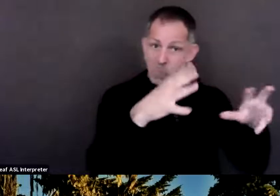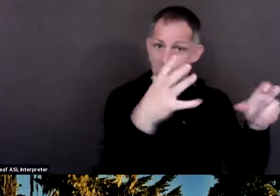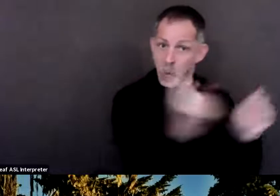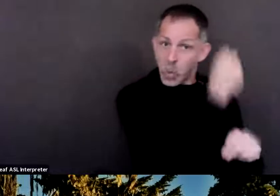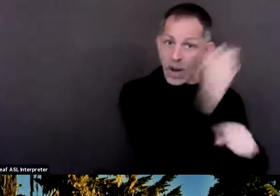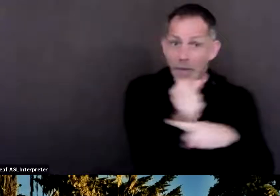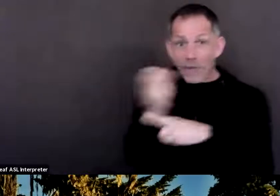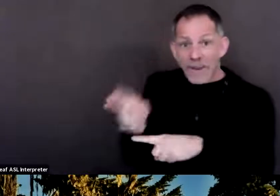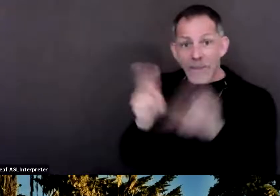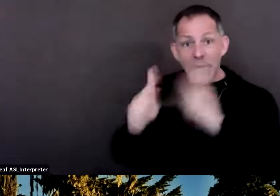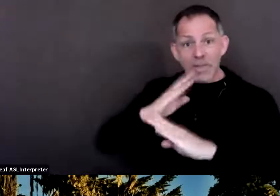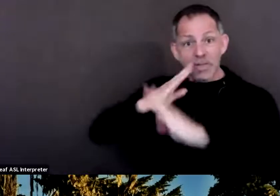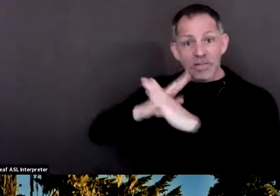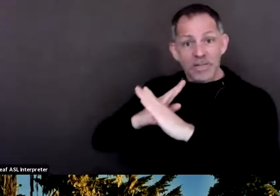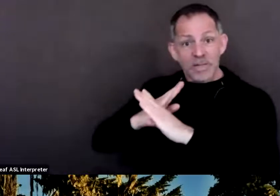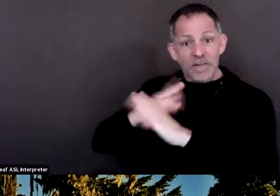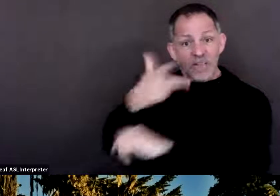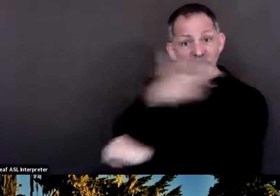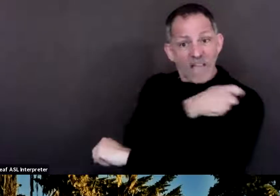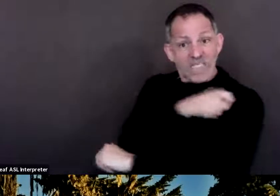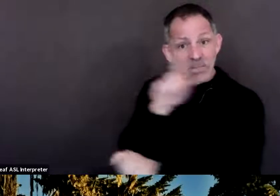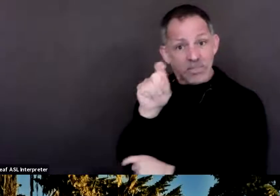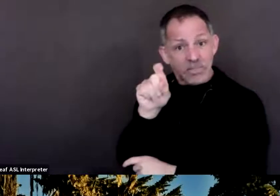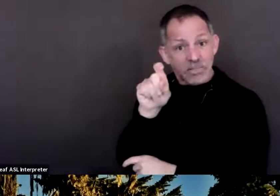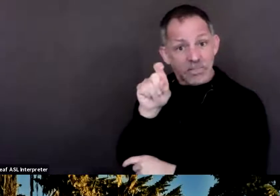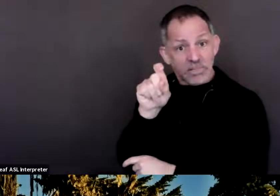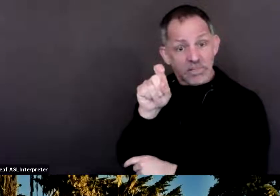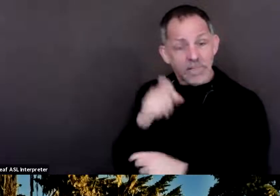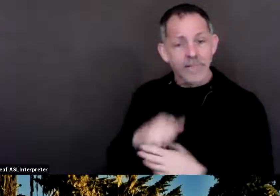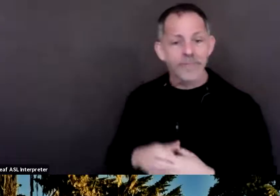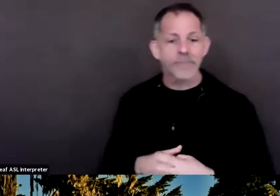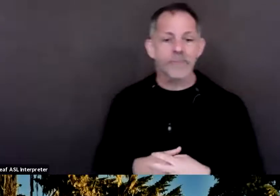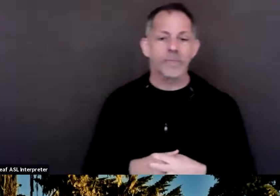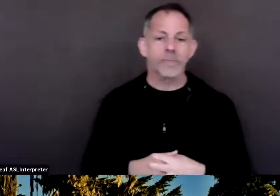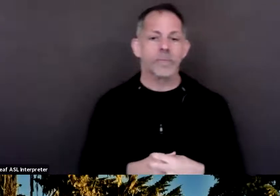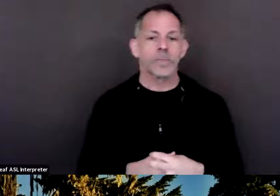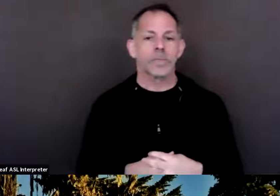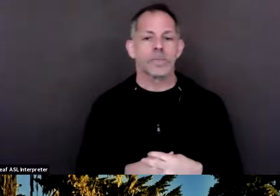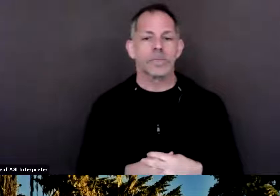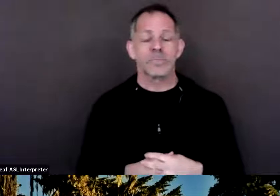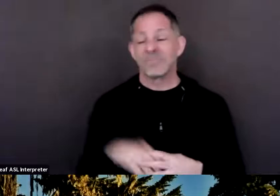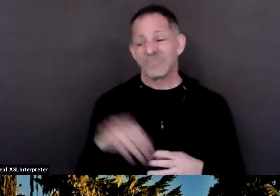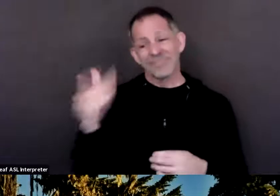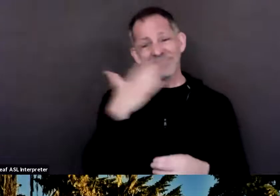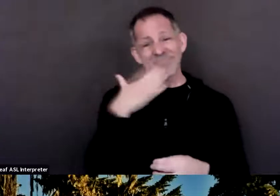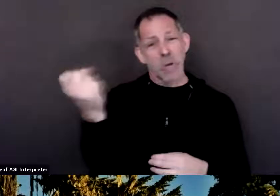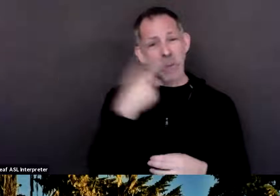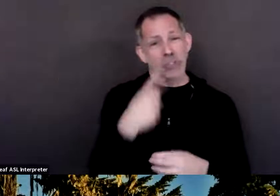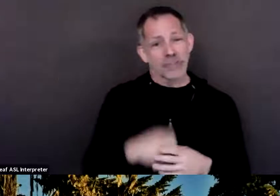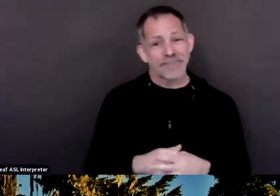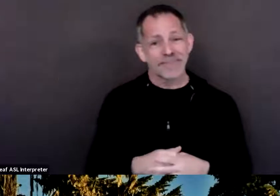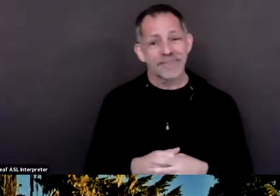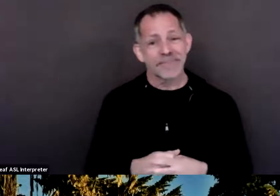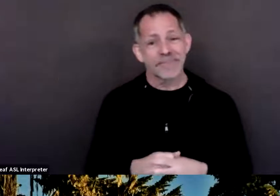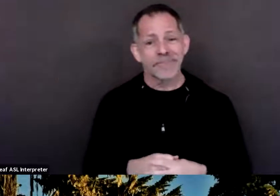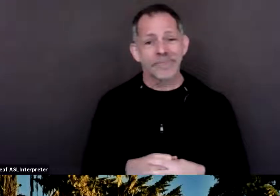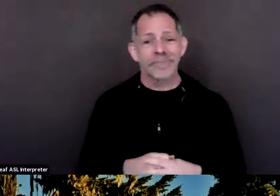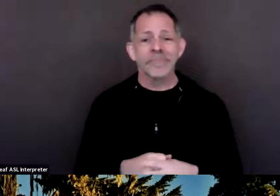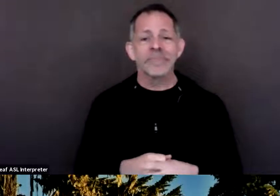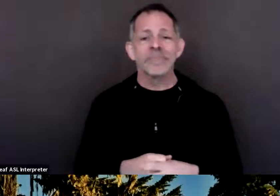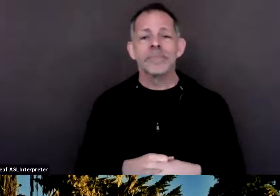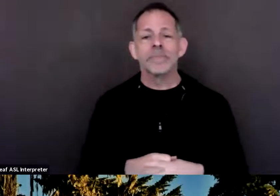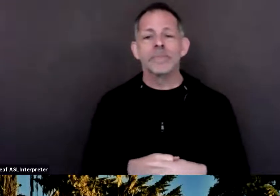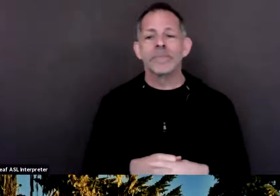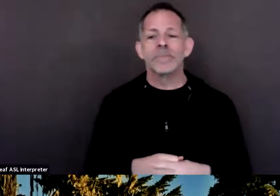Well, it's a fair question, and qualitatively very similar to the one